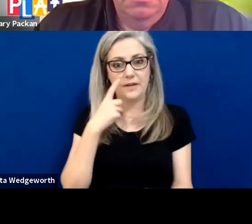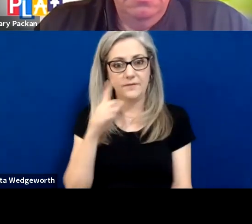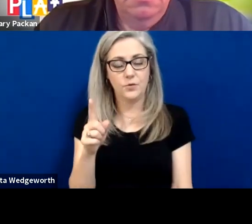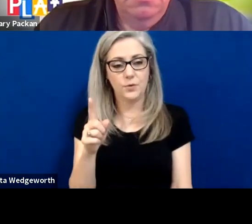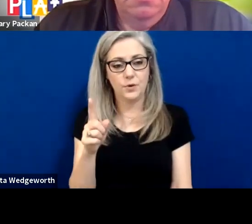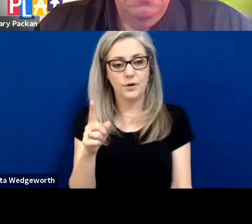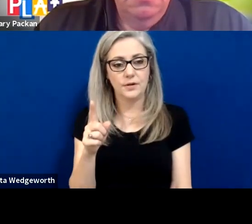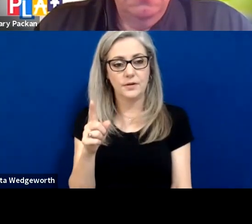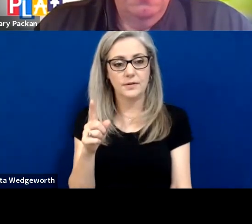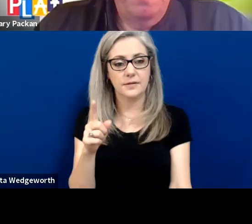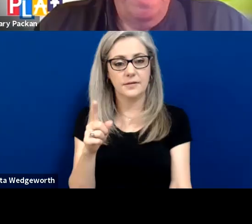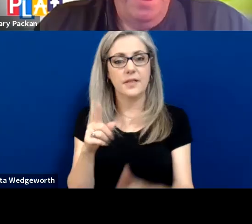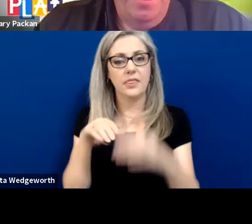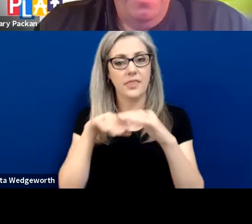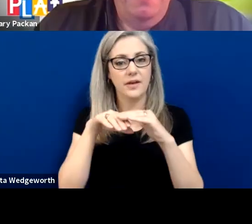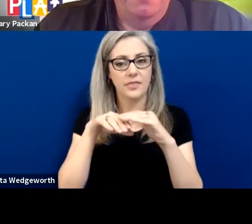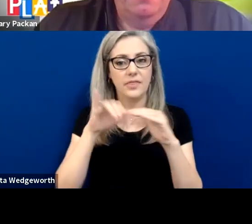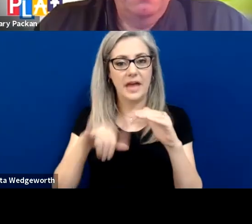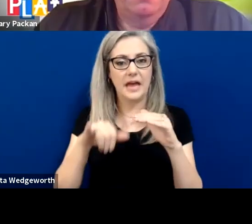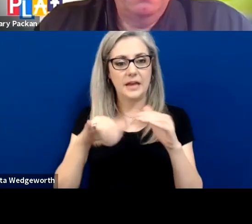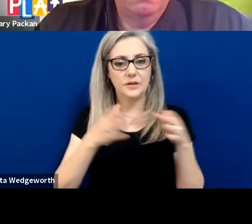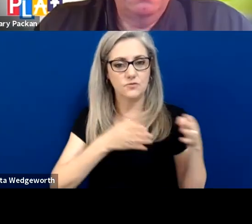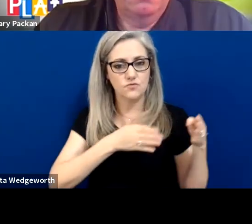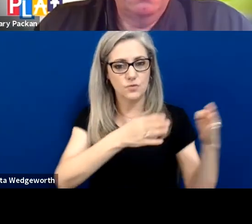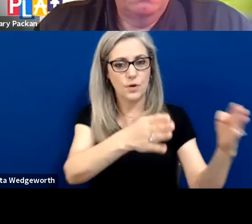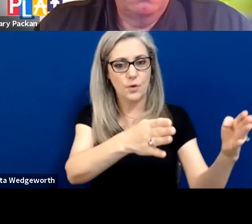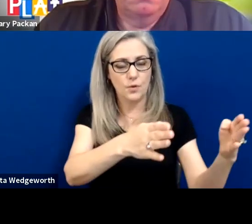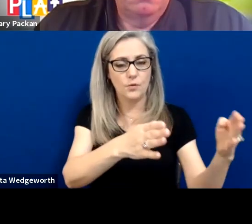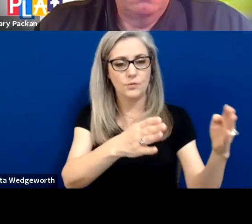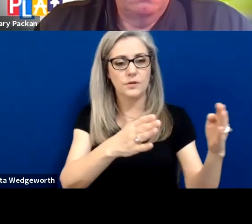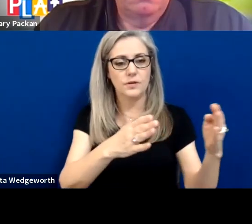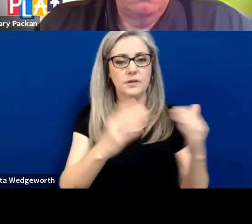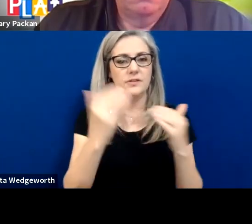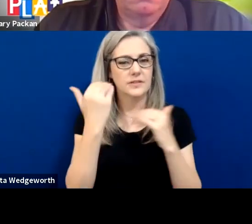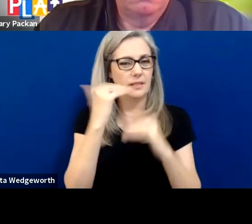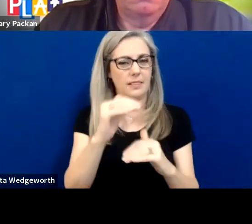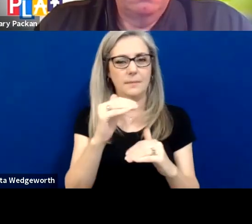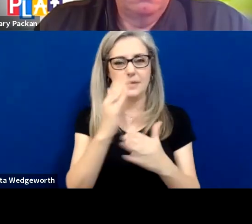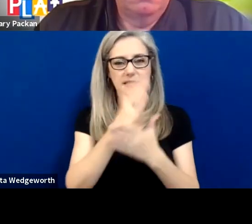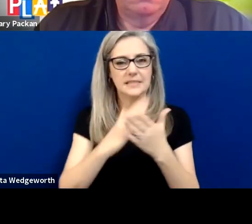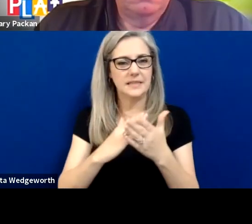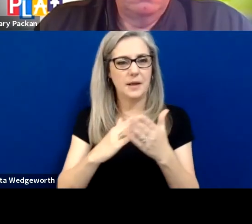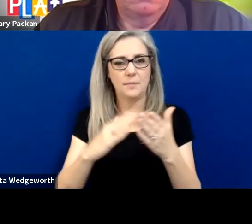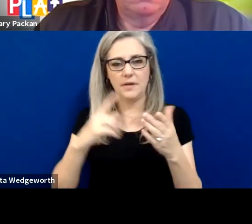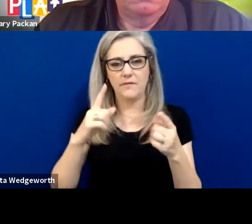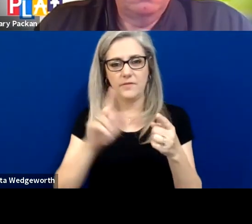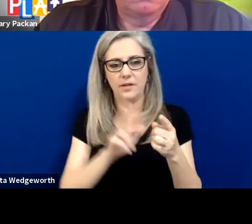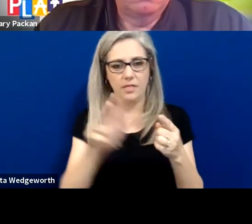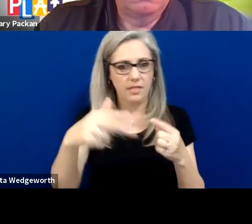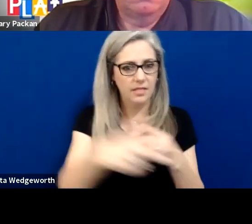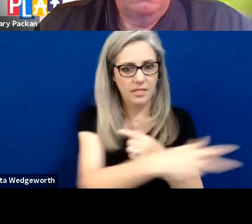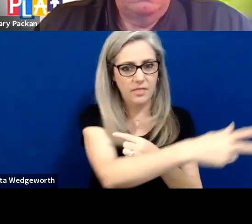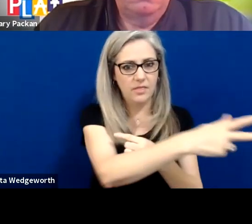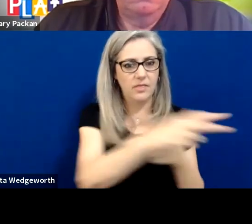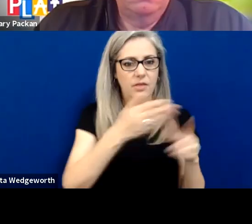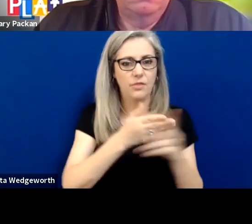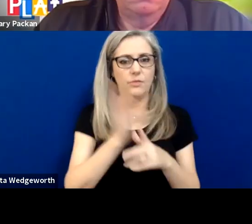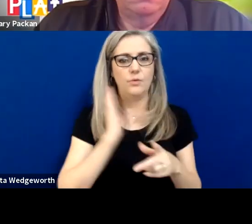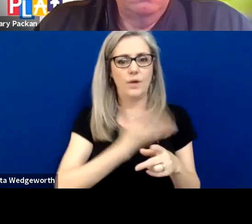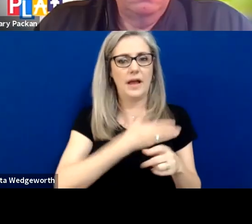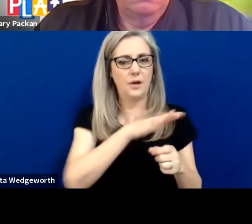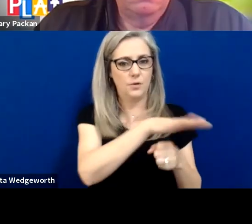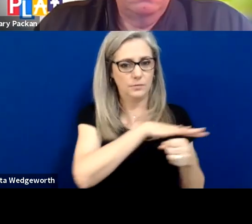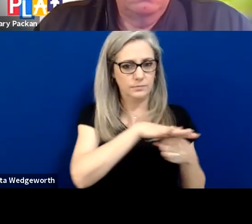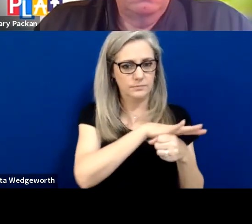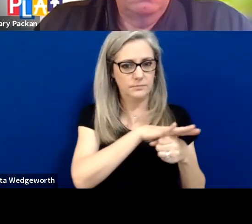that access road to kind of limit some of the cut-through traffic to our village, which kind of ties in with the park question